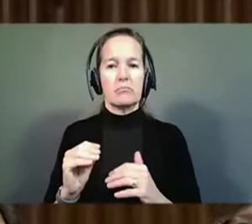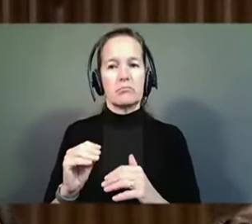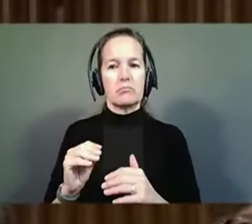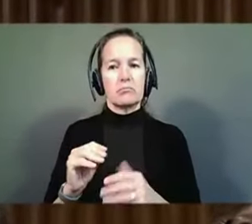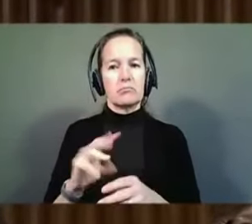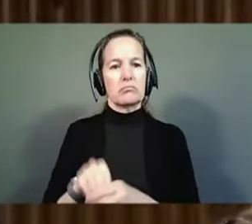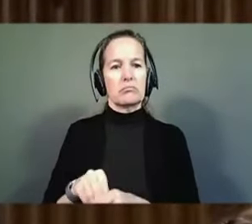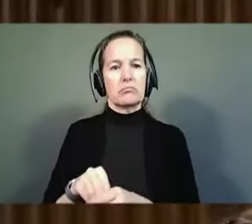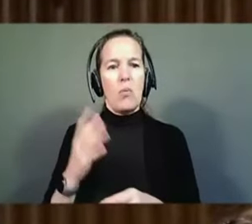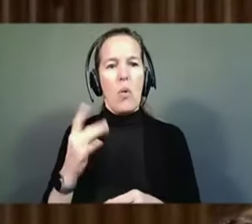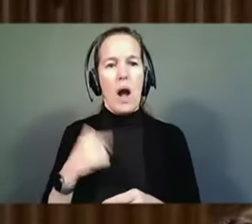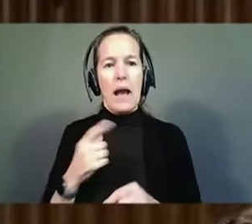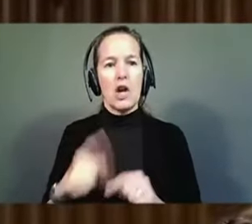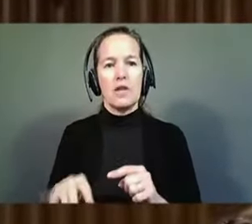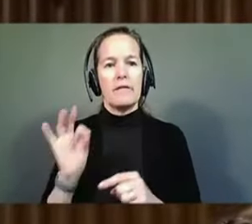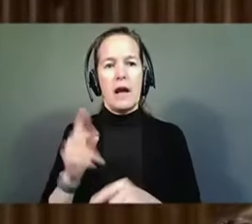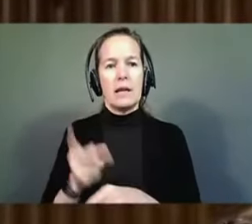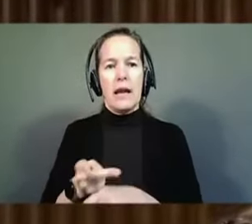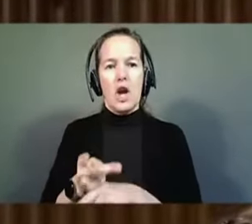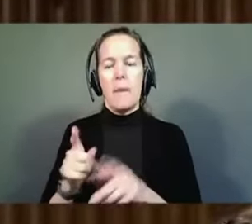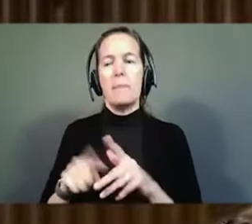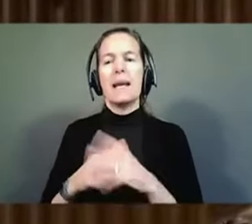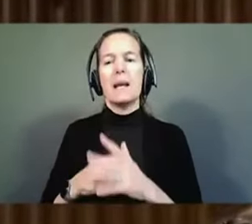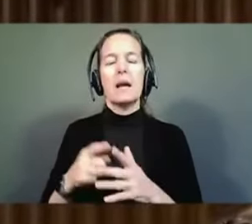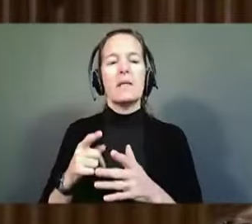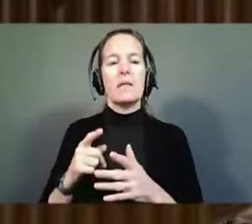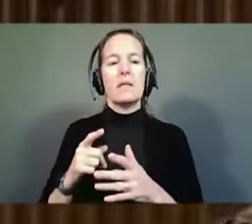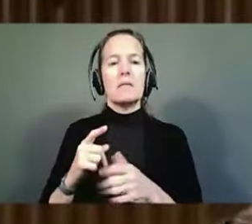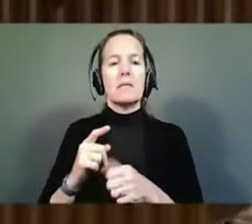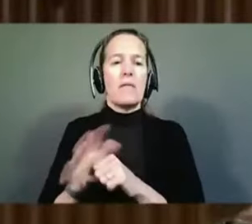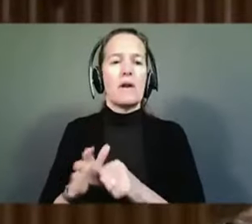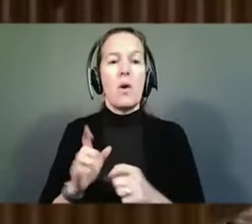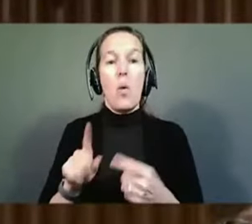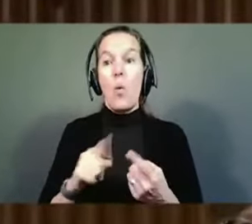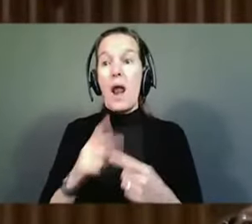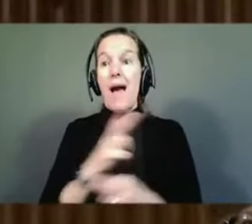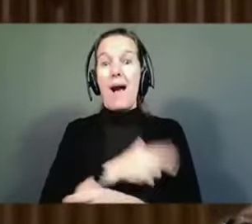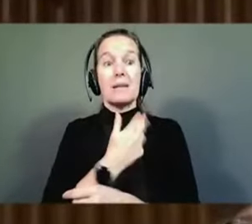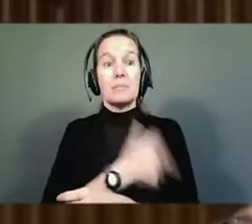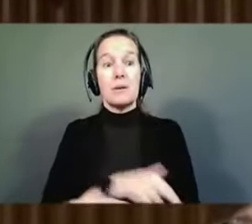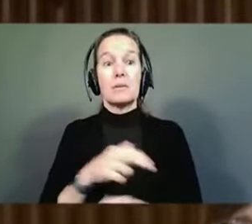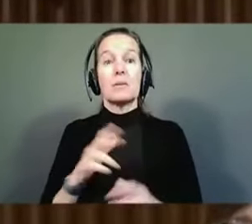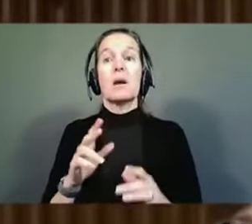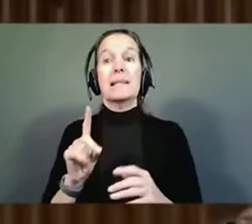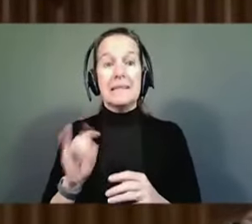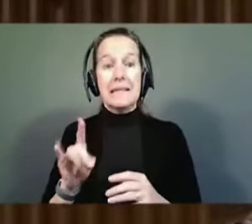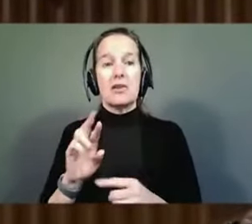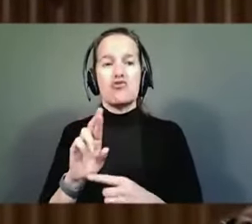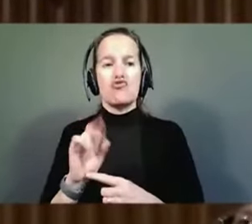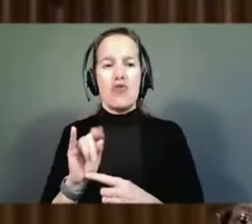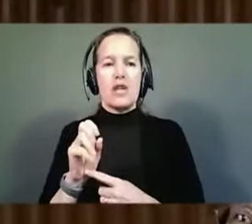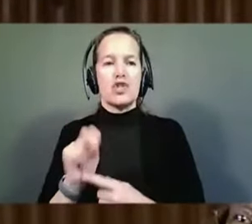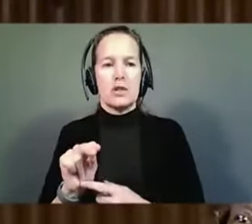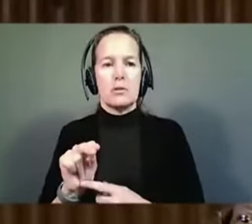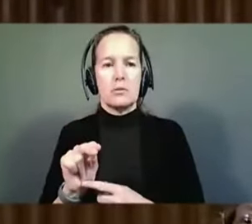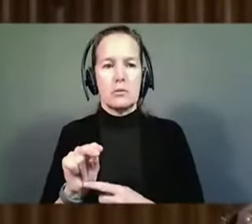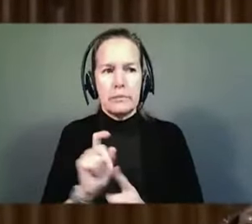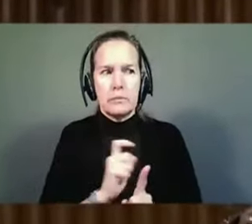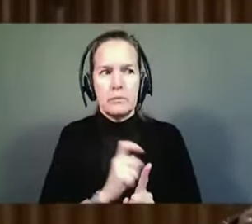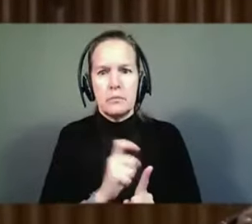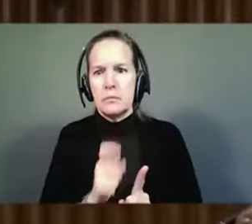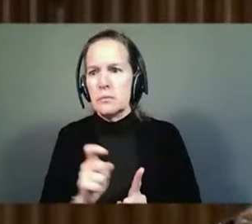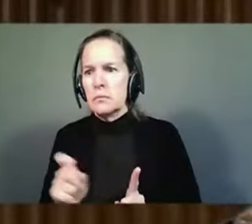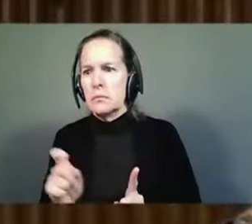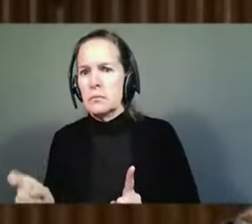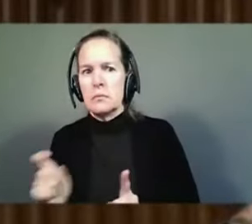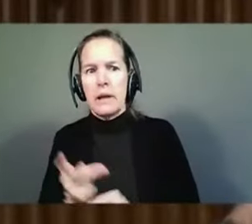the beginning of the pandemic when hospitals were absolutely rationing care, even if it wasn't an official policy. I was